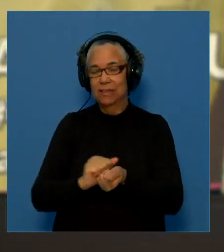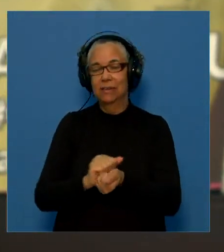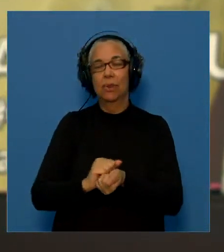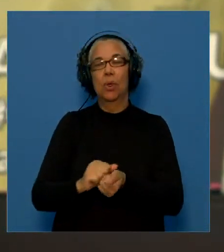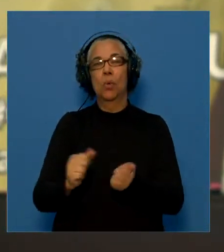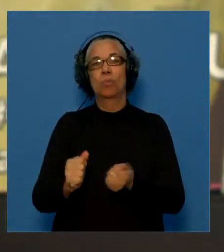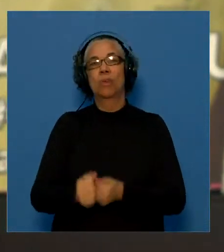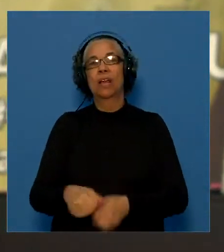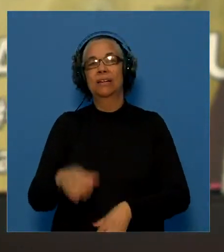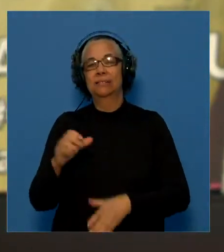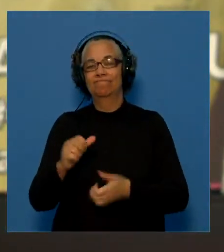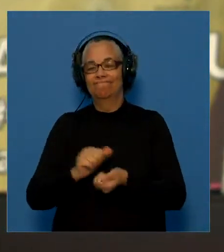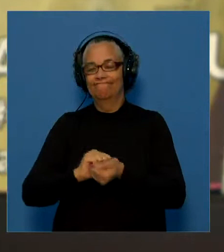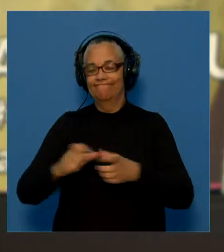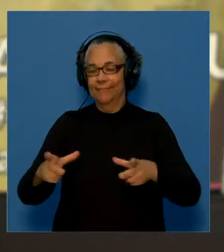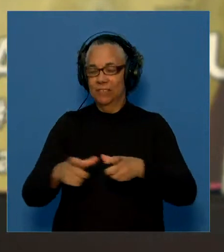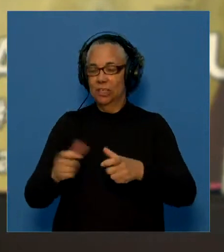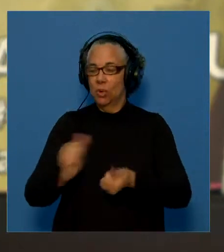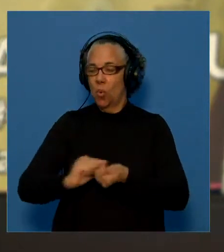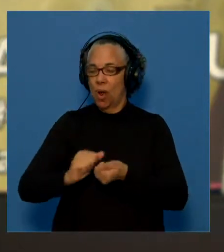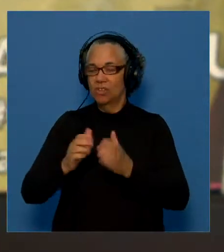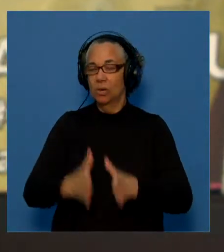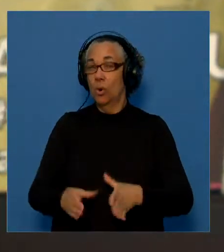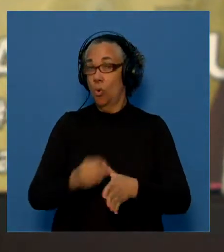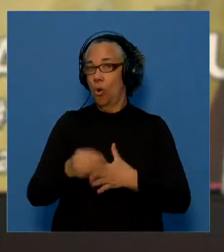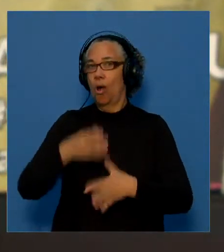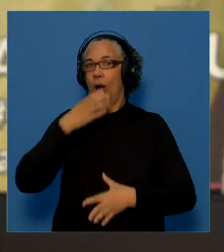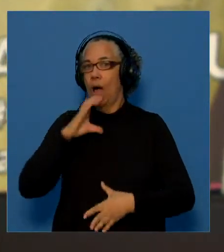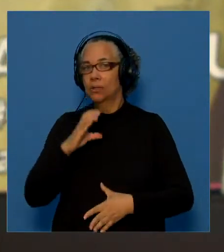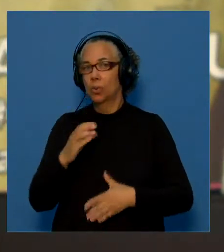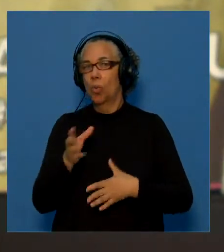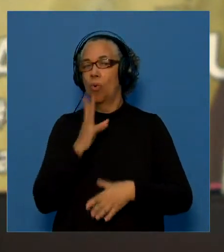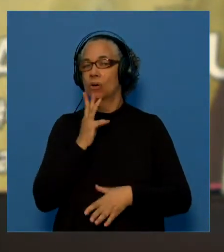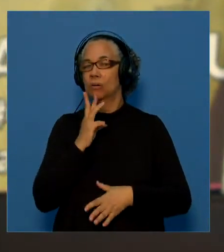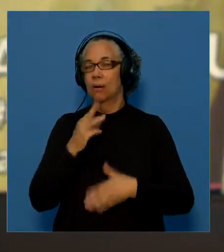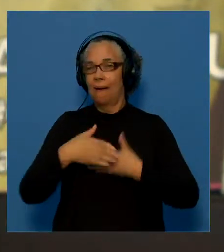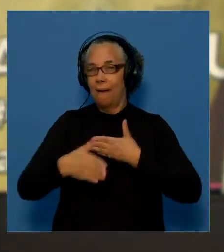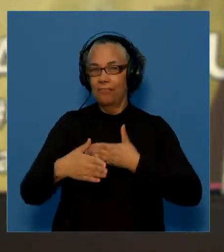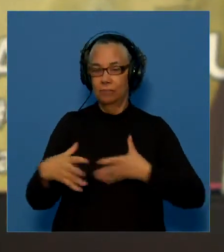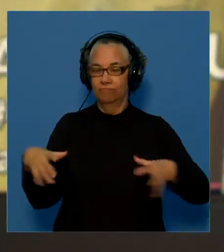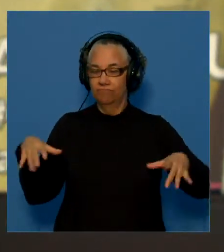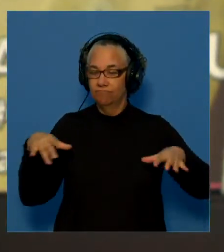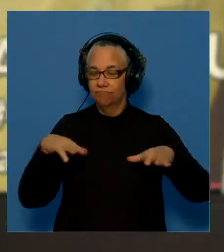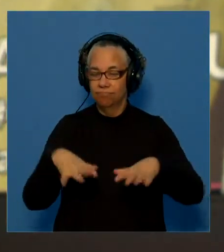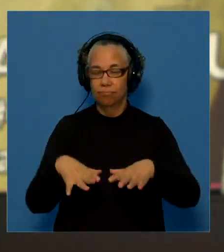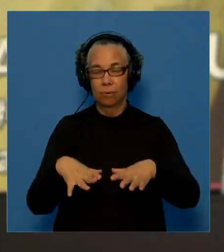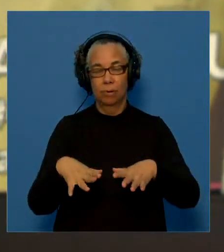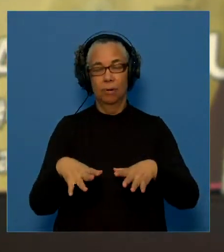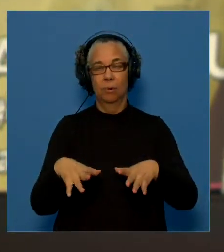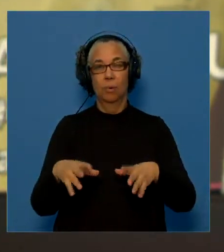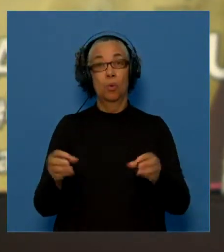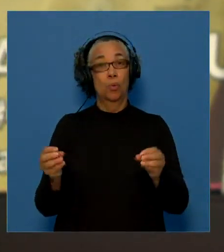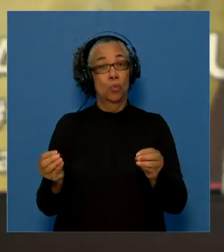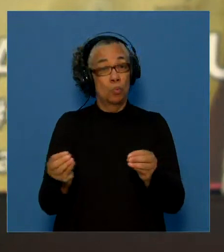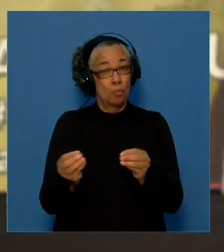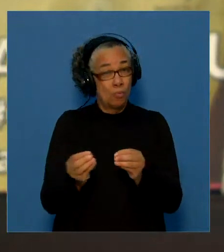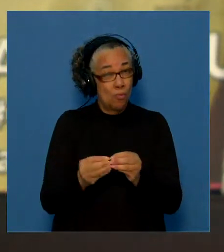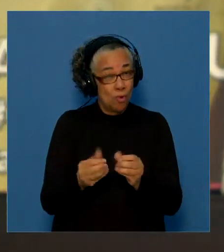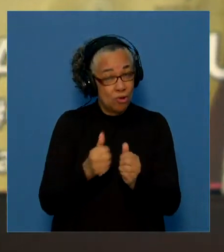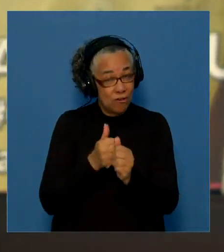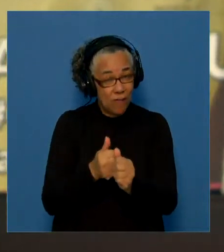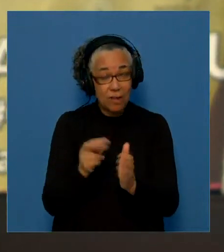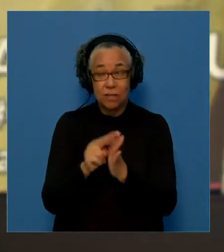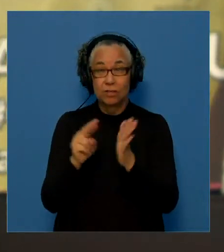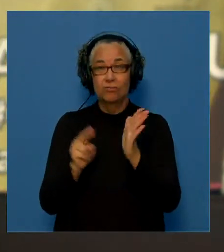hot, soapy water immediately following the gathering. The more of these preventive measures that you put in place,